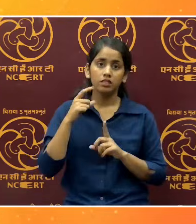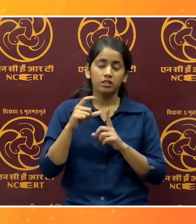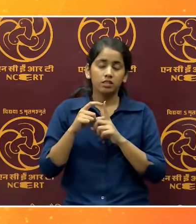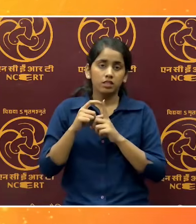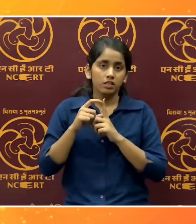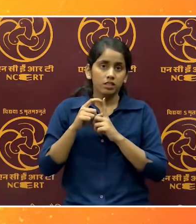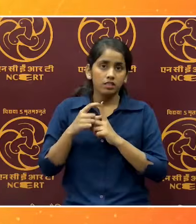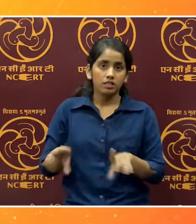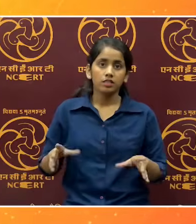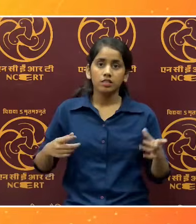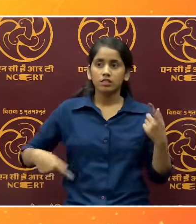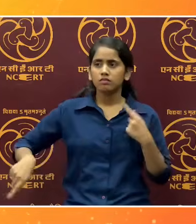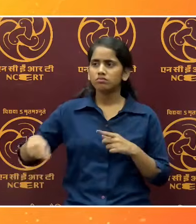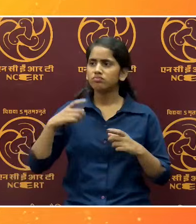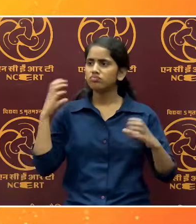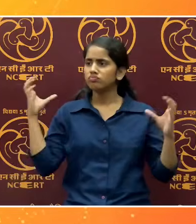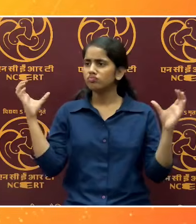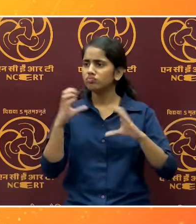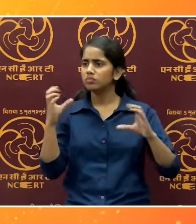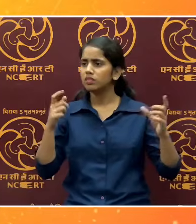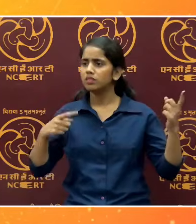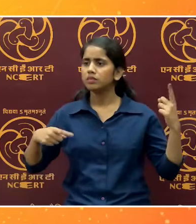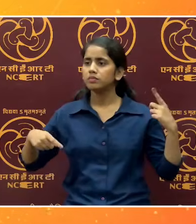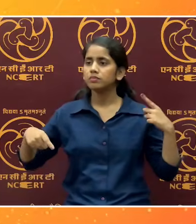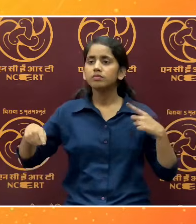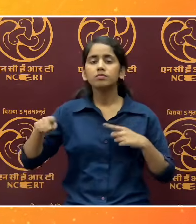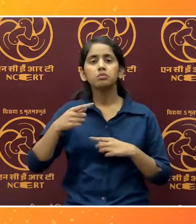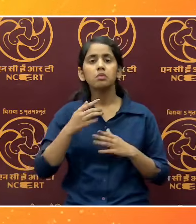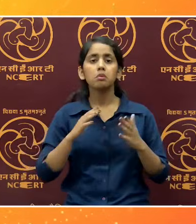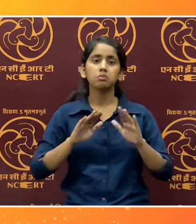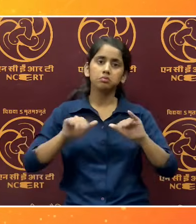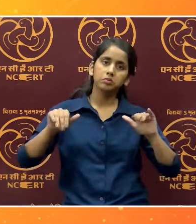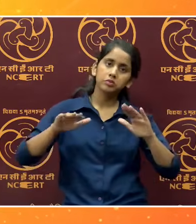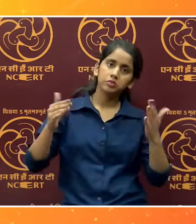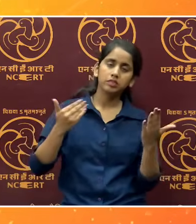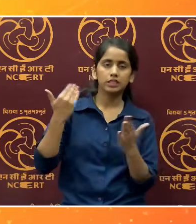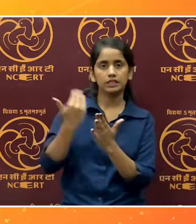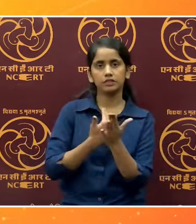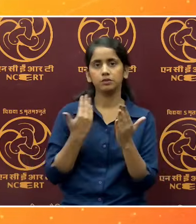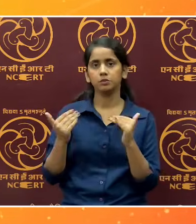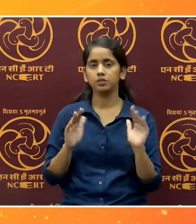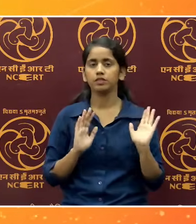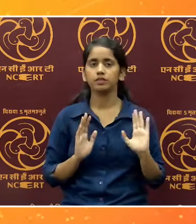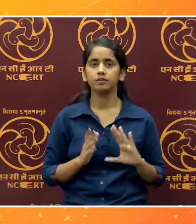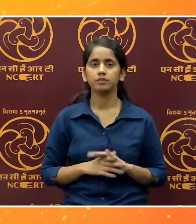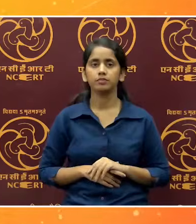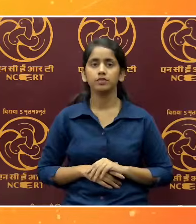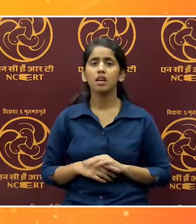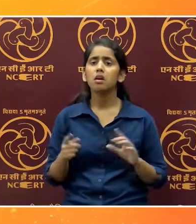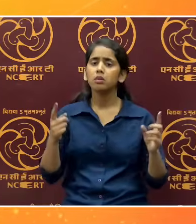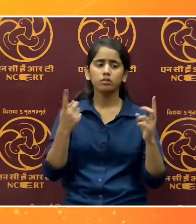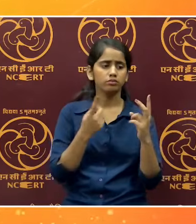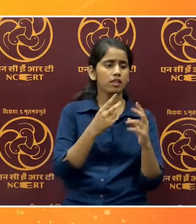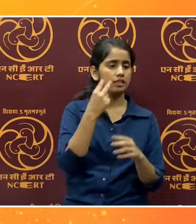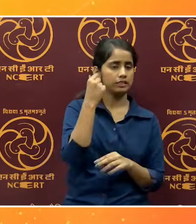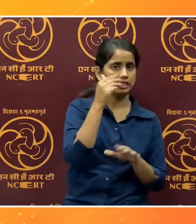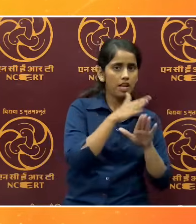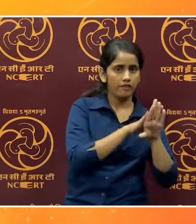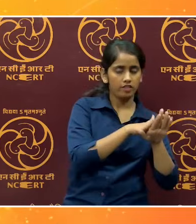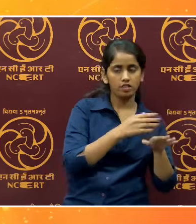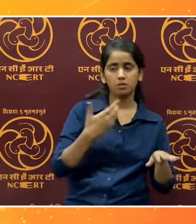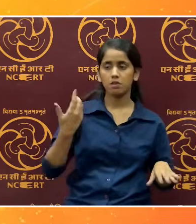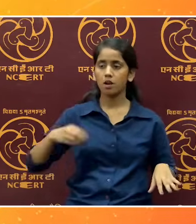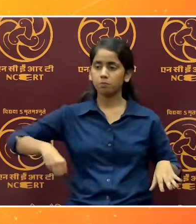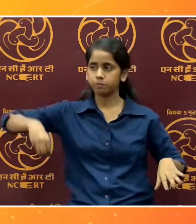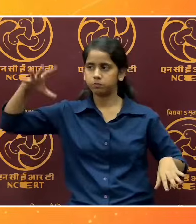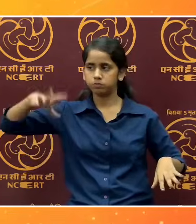sprays ink to confuse its enemy and swim away safely. So, these were some facts about starfish